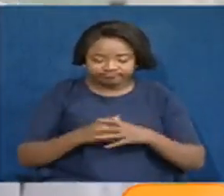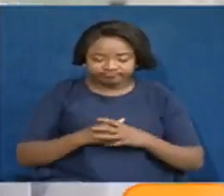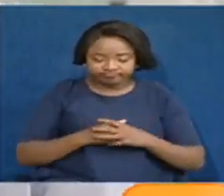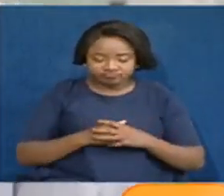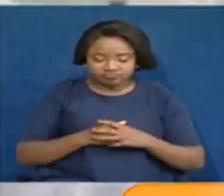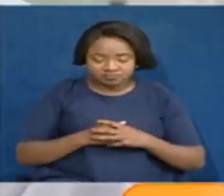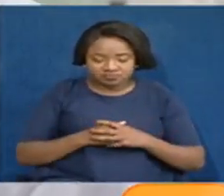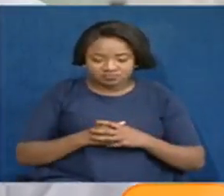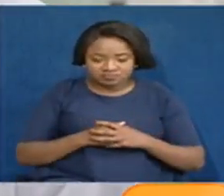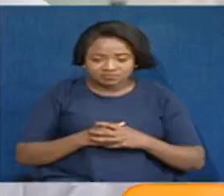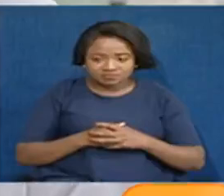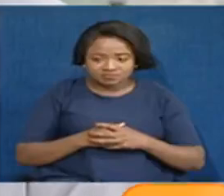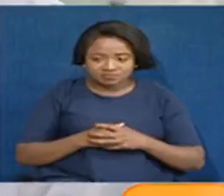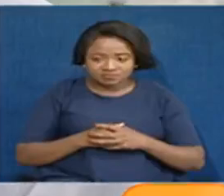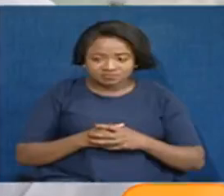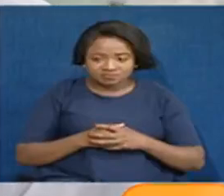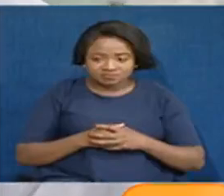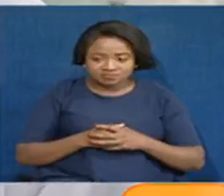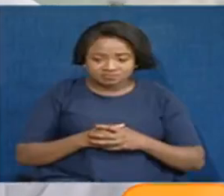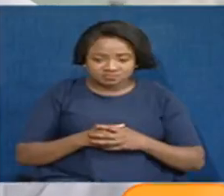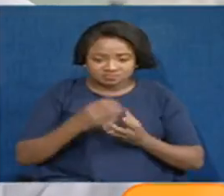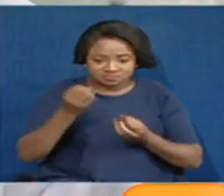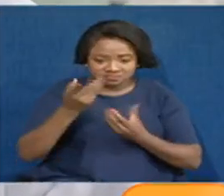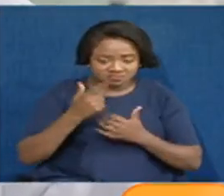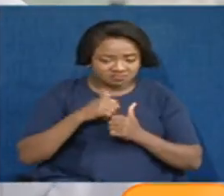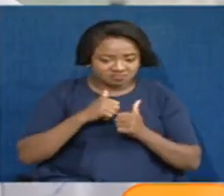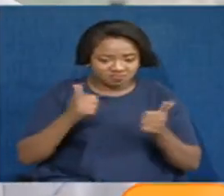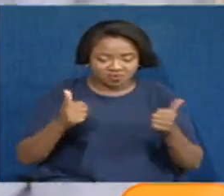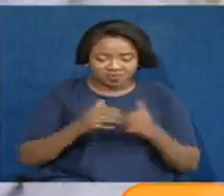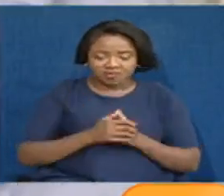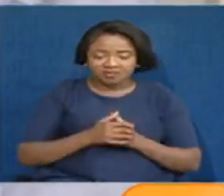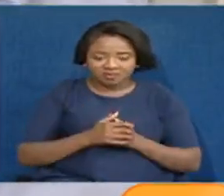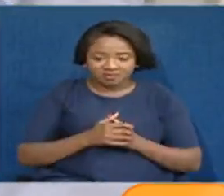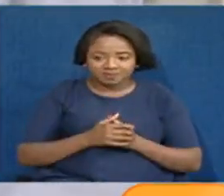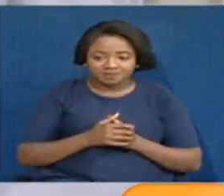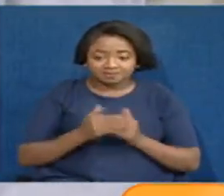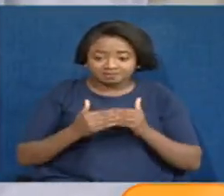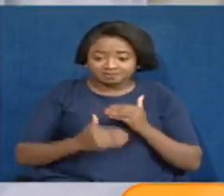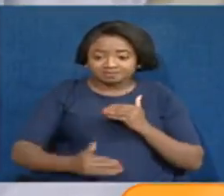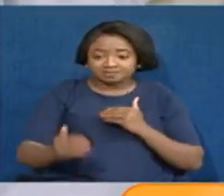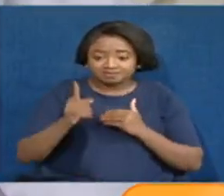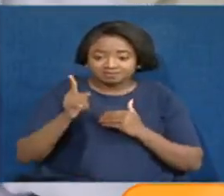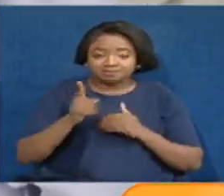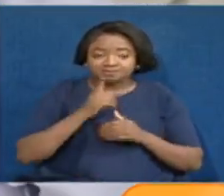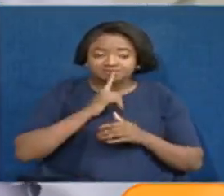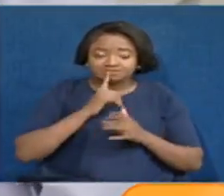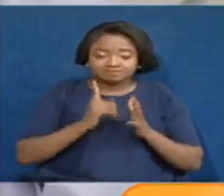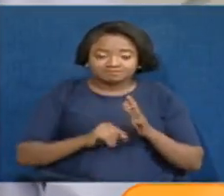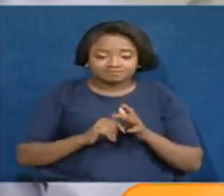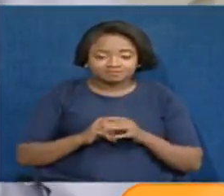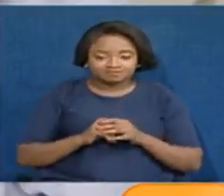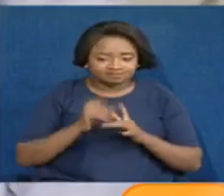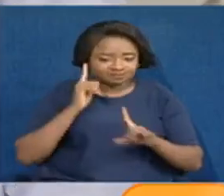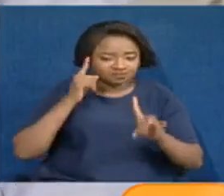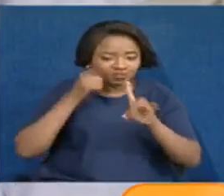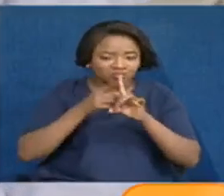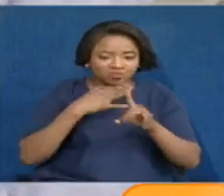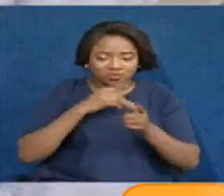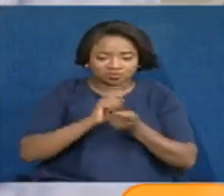distribute some of the product, and we got the response. The response was fantastic. Going forward, Dr. Kinoti says the aim is to